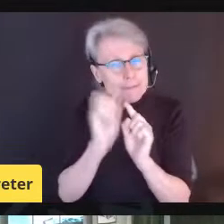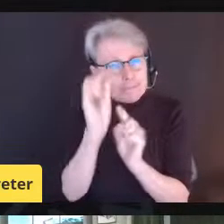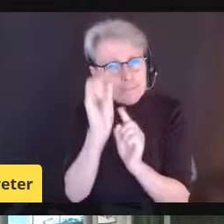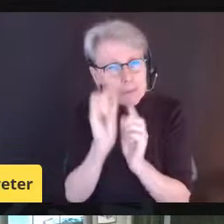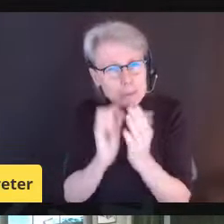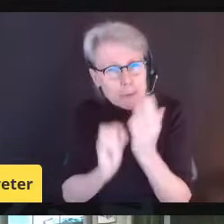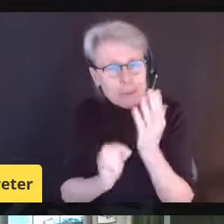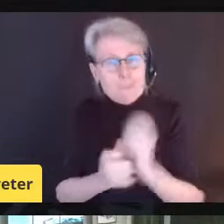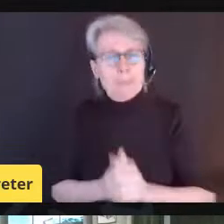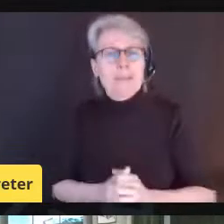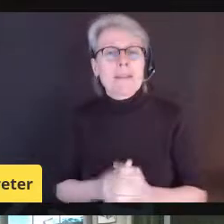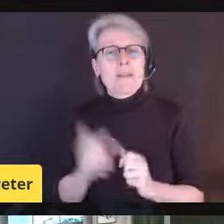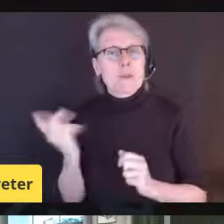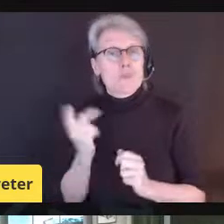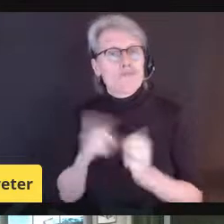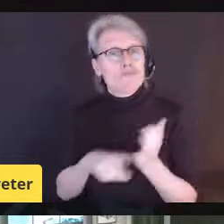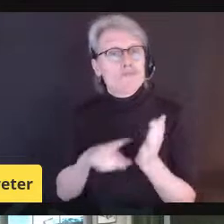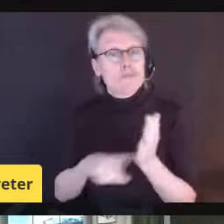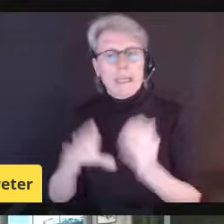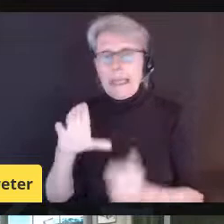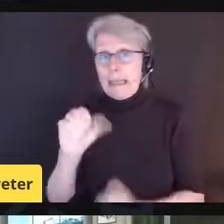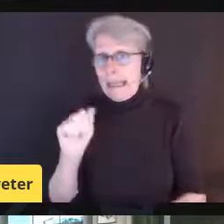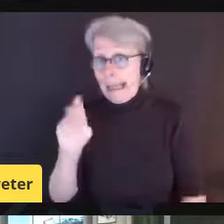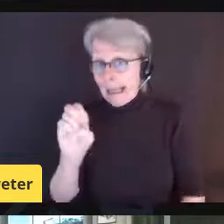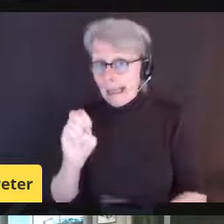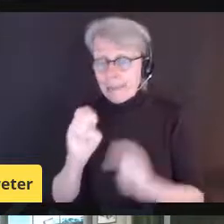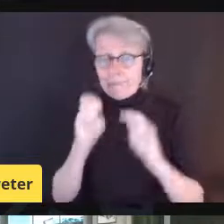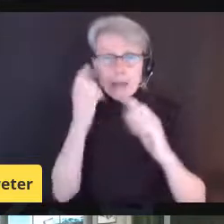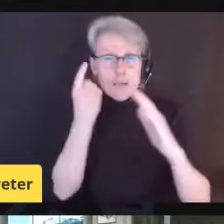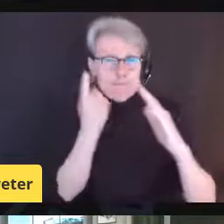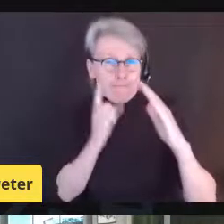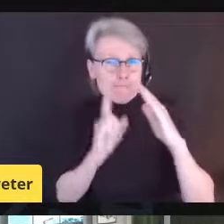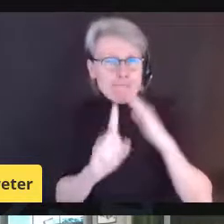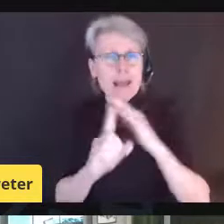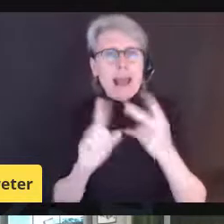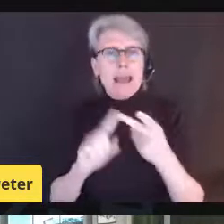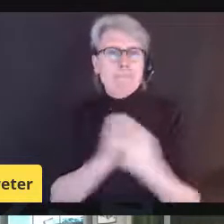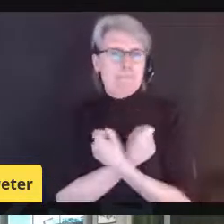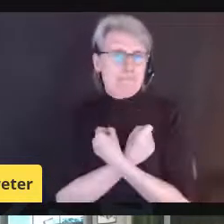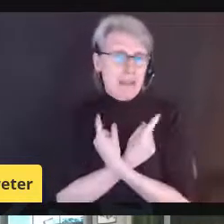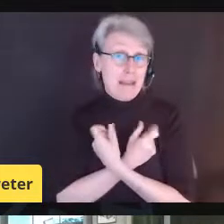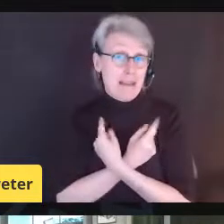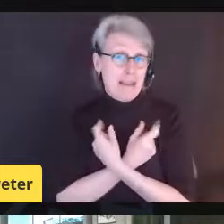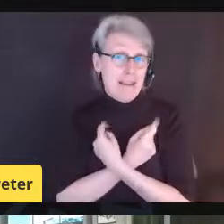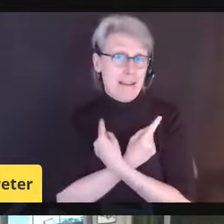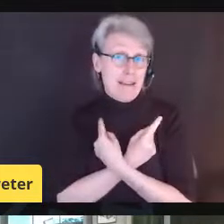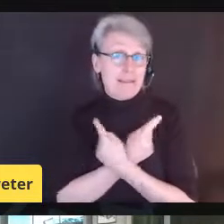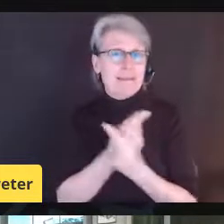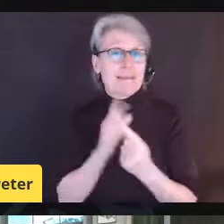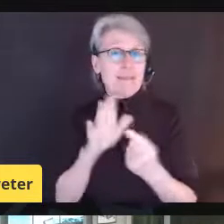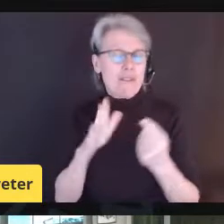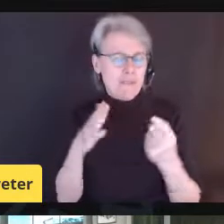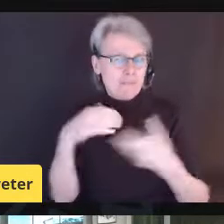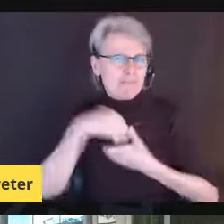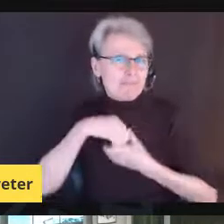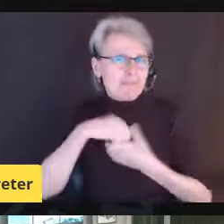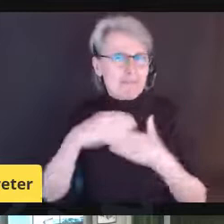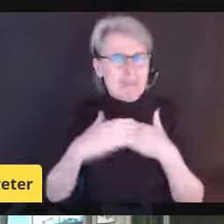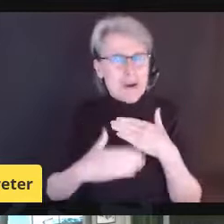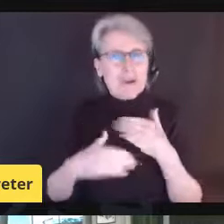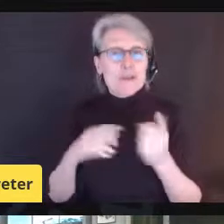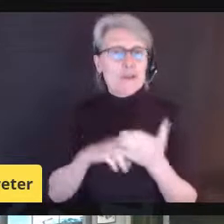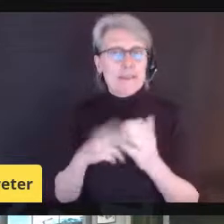specifically research cave microbiology and bat microbiology. So I get to crawl around